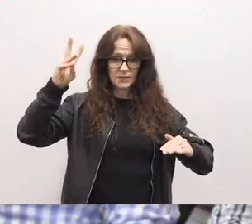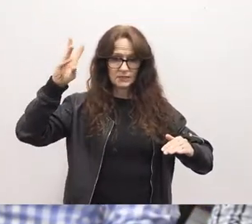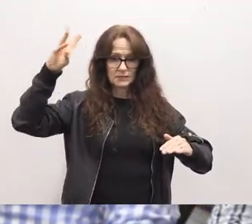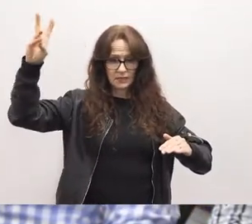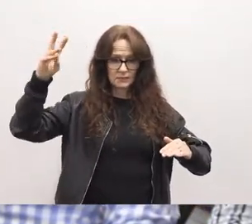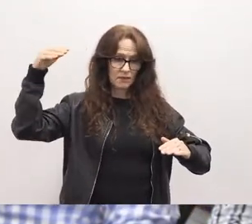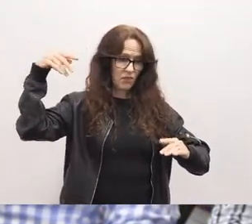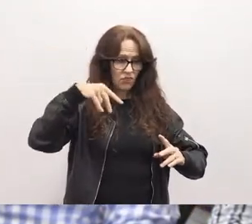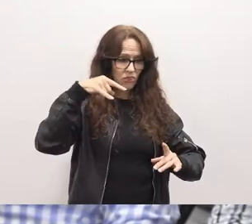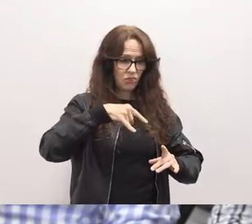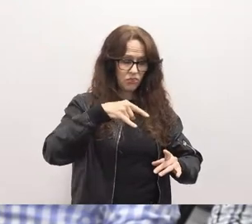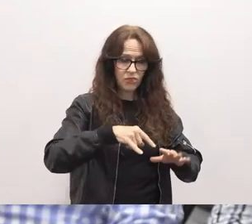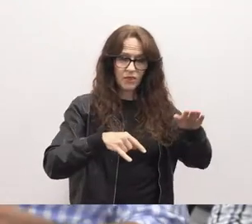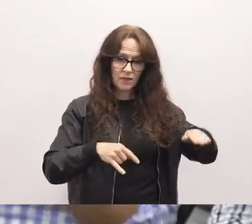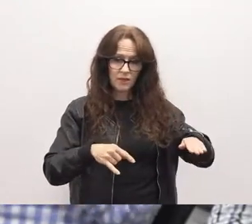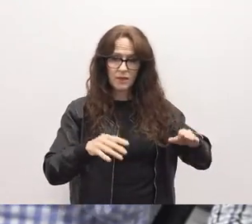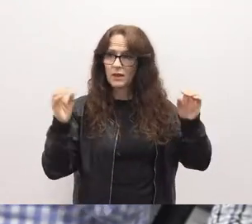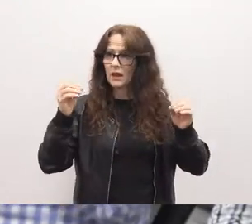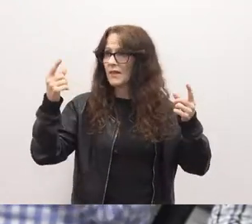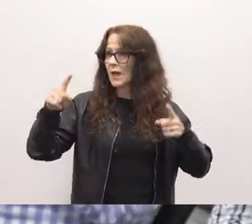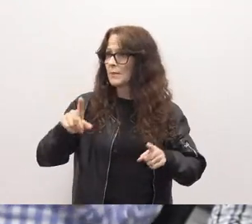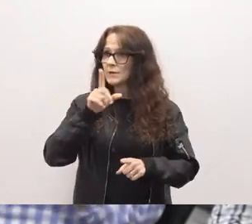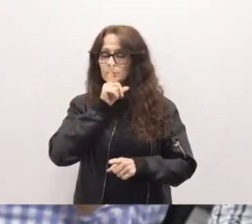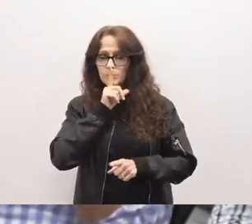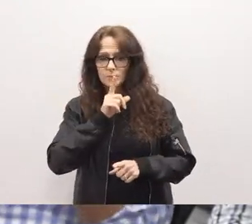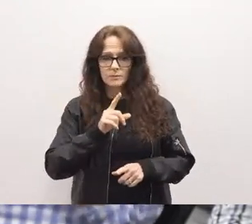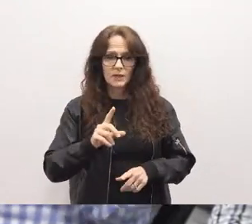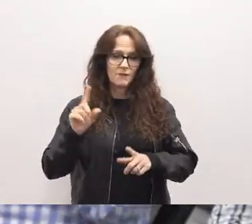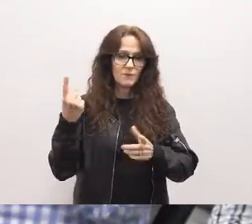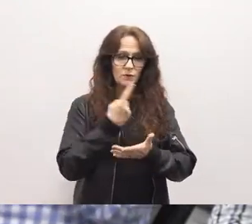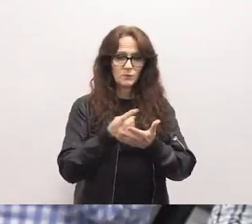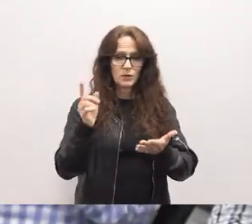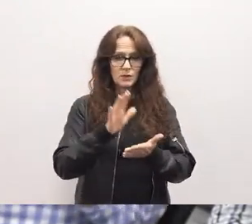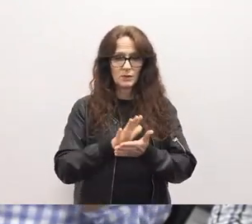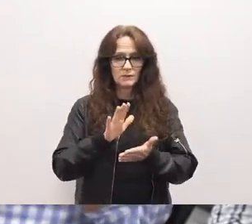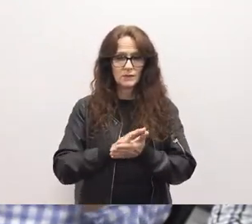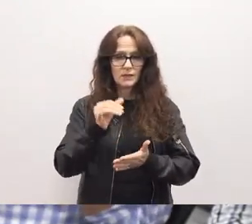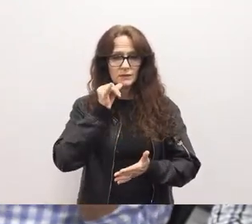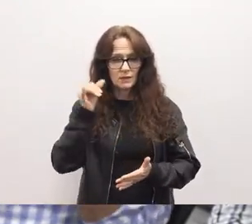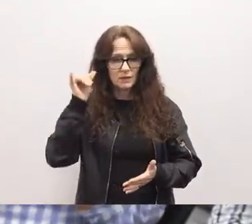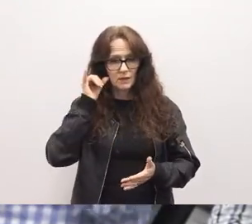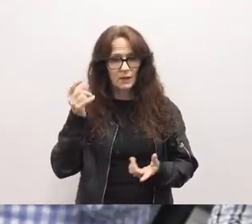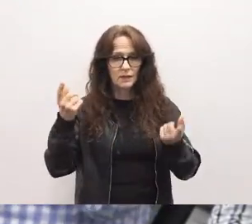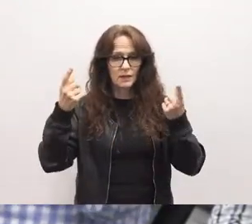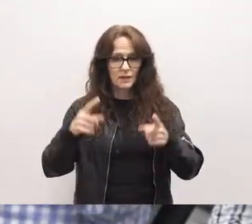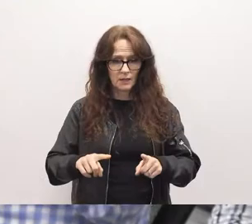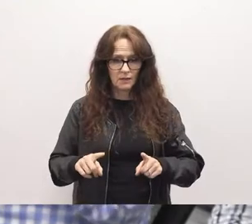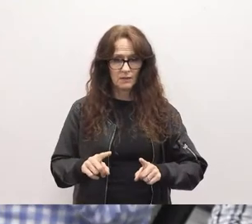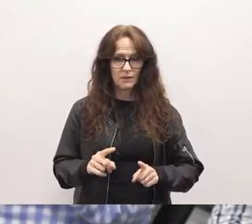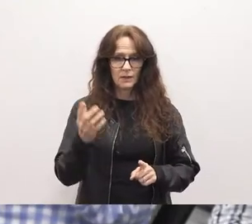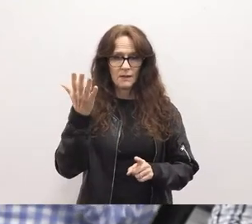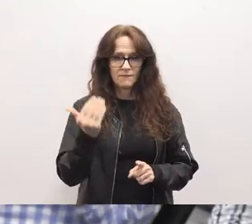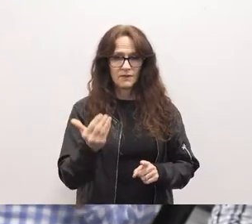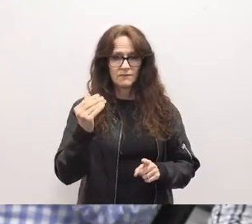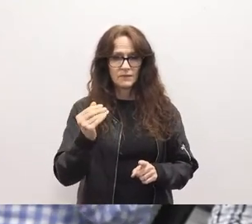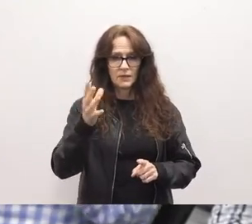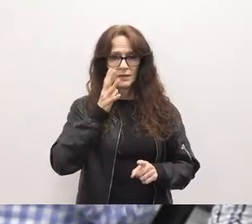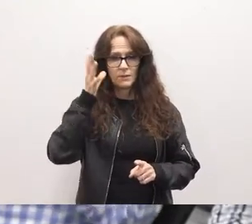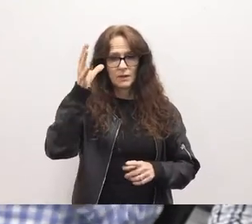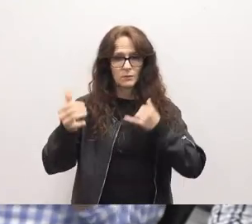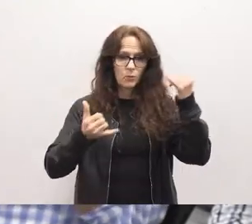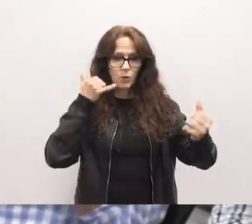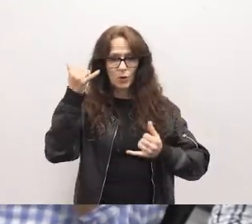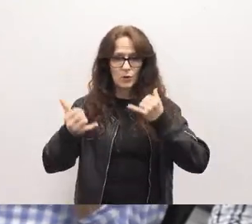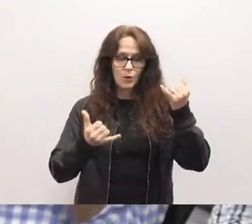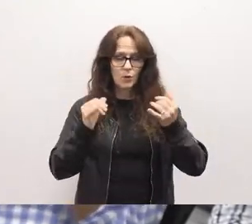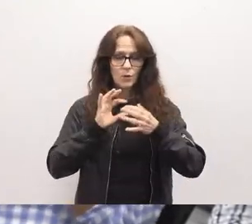okay? Nothing happened. I talked to him the first week of school. Yesterday, we had an incident that 15 parents were called